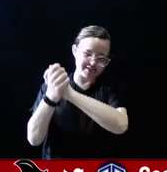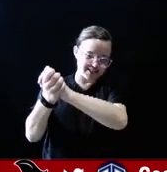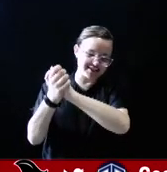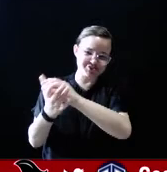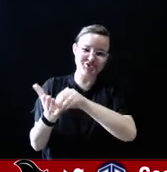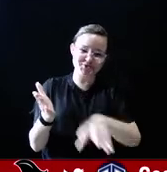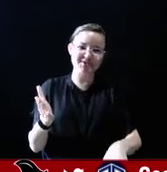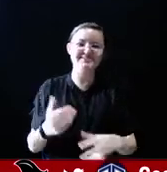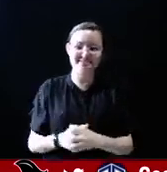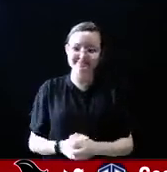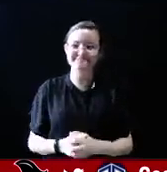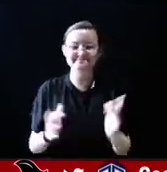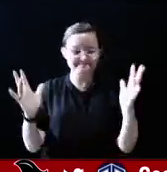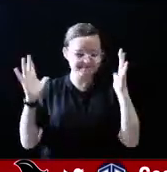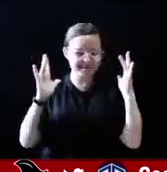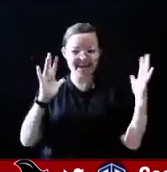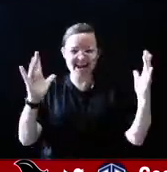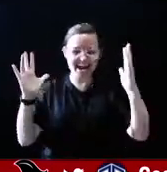Congratulations, students.